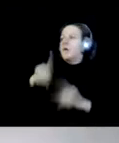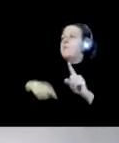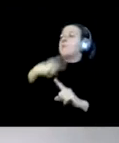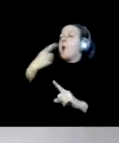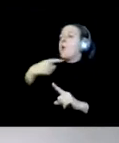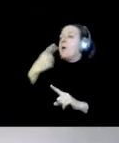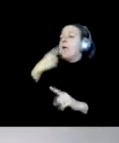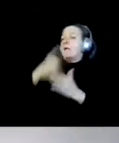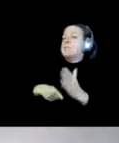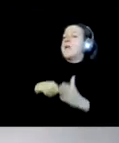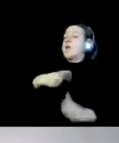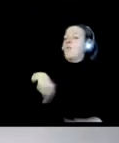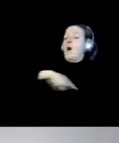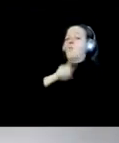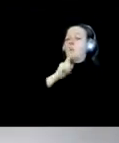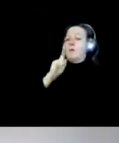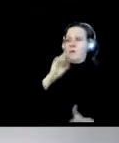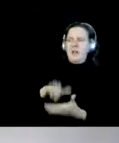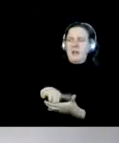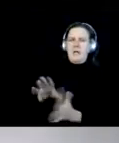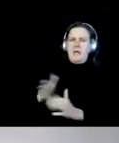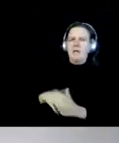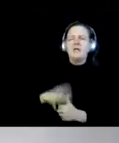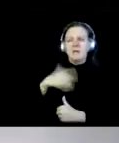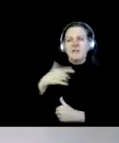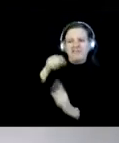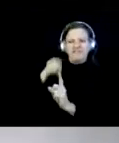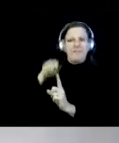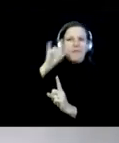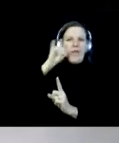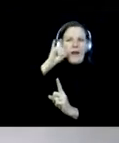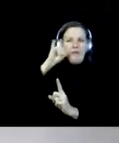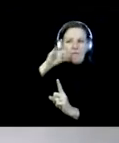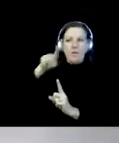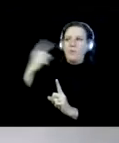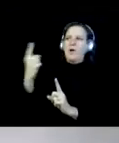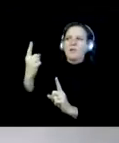or I felt like that was an object to kind of start to dig into some of those,